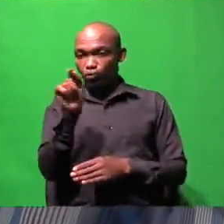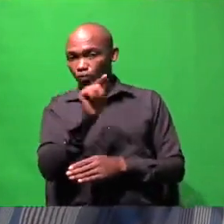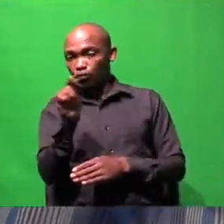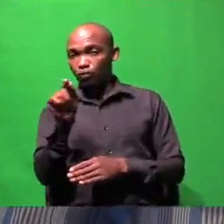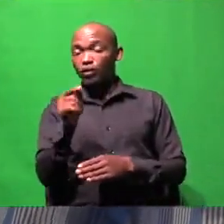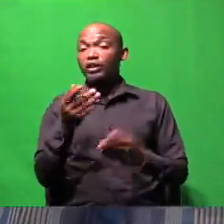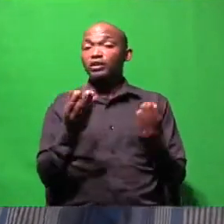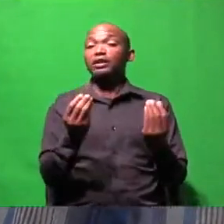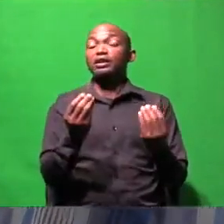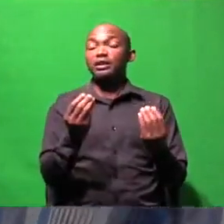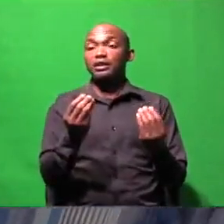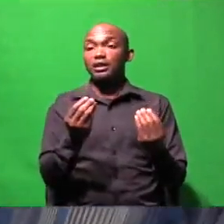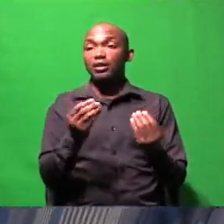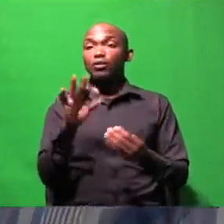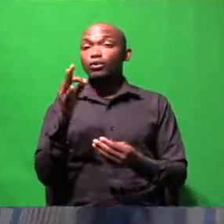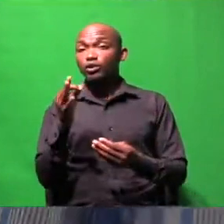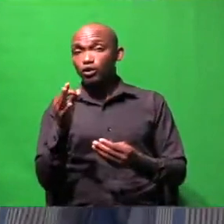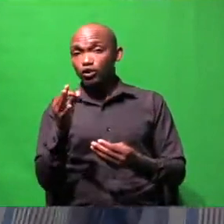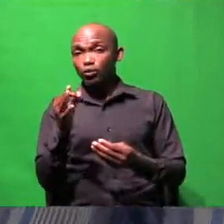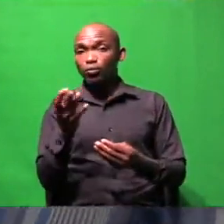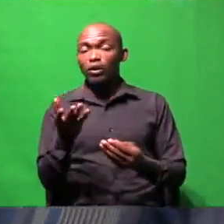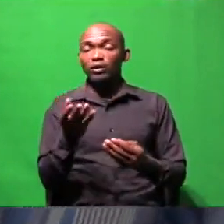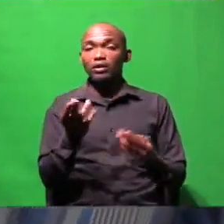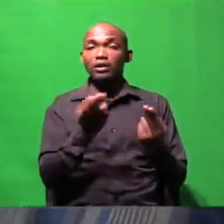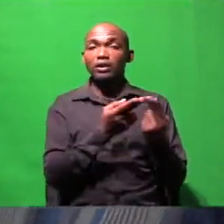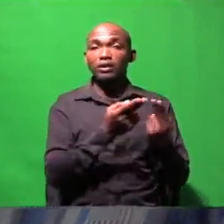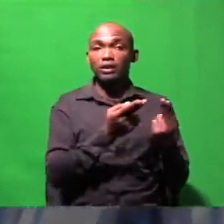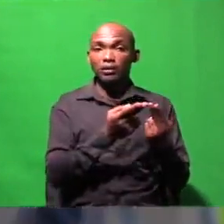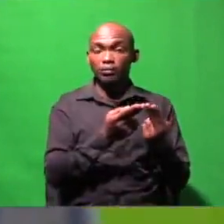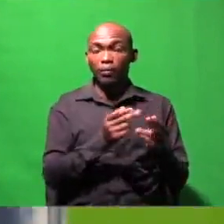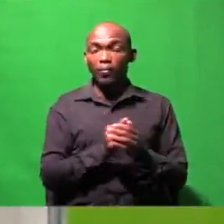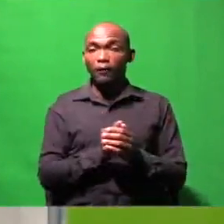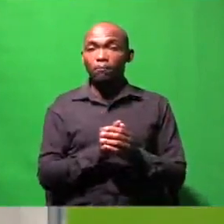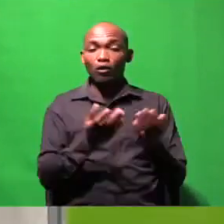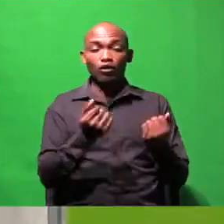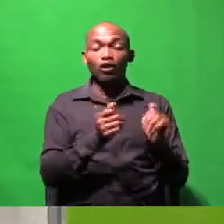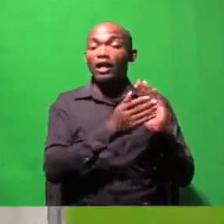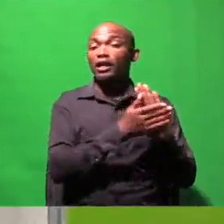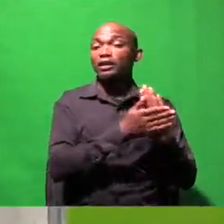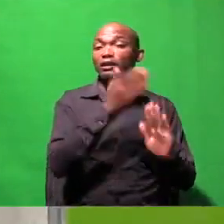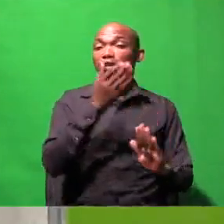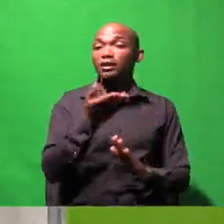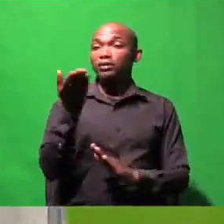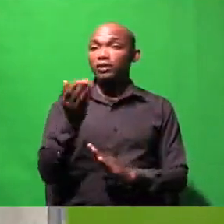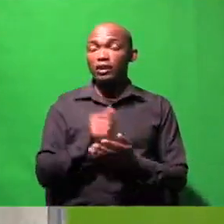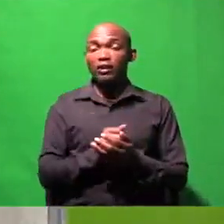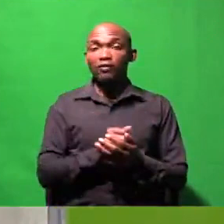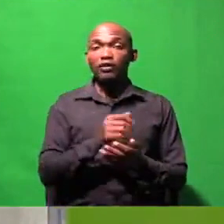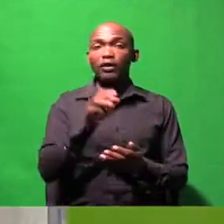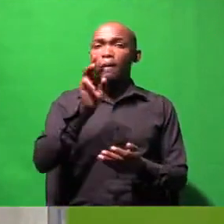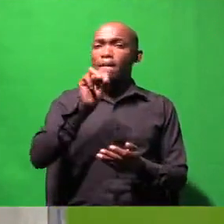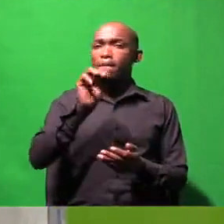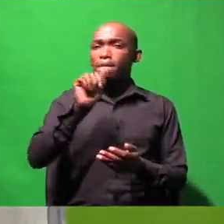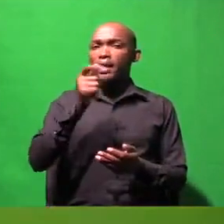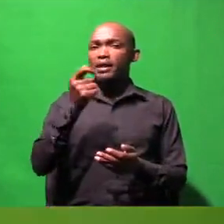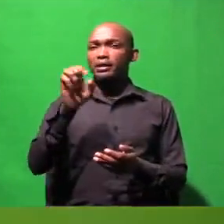will be corresponding to that modification. So I start with the first one. Matter comprises of